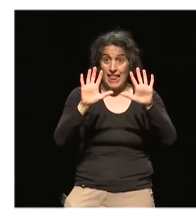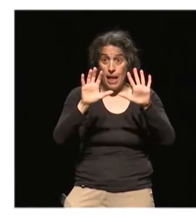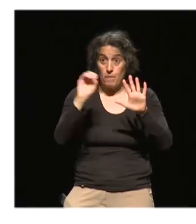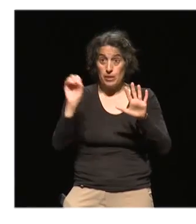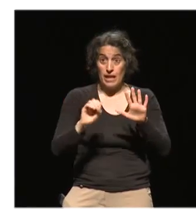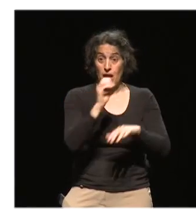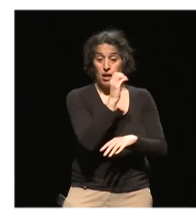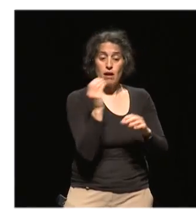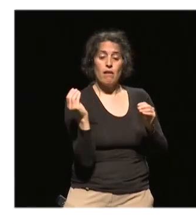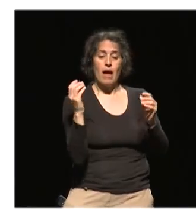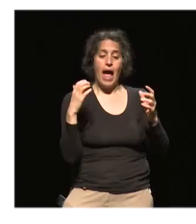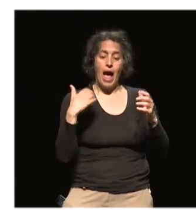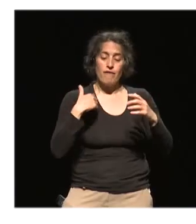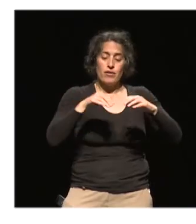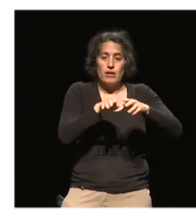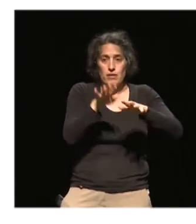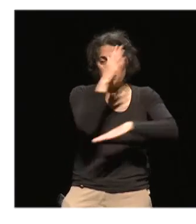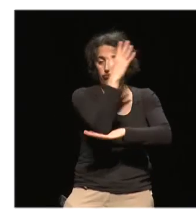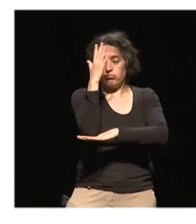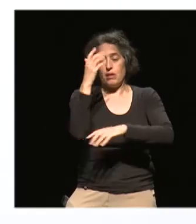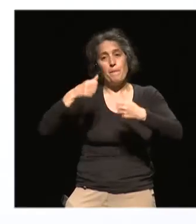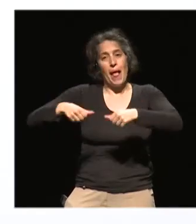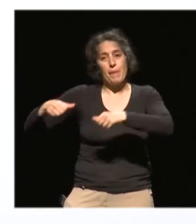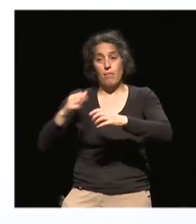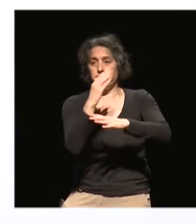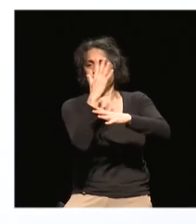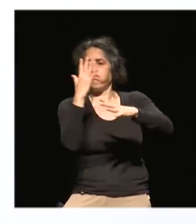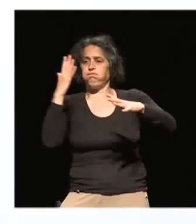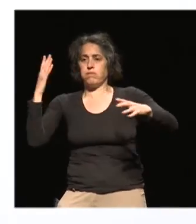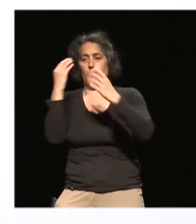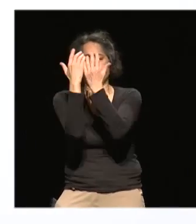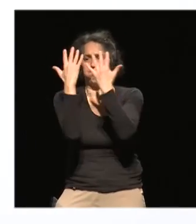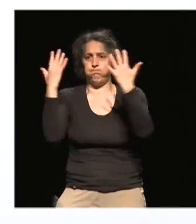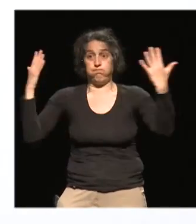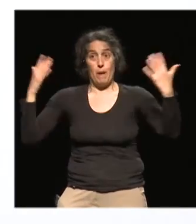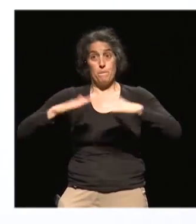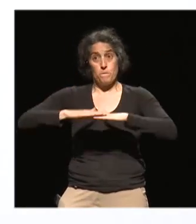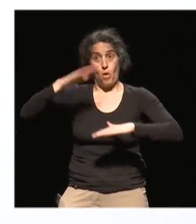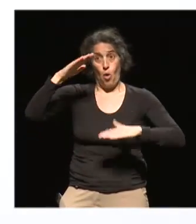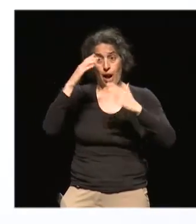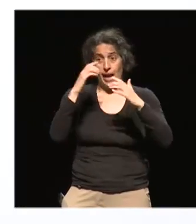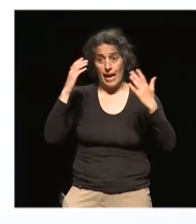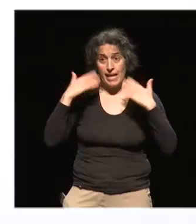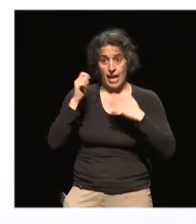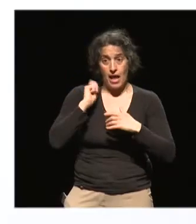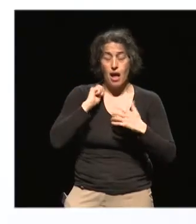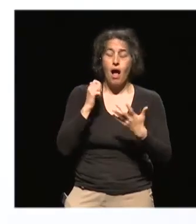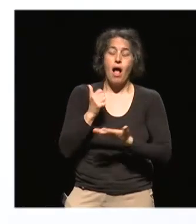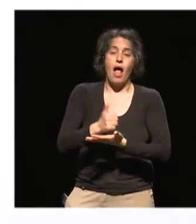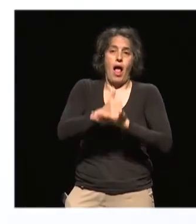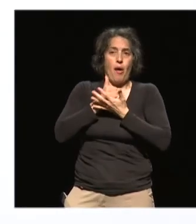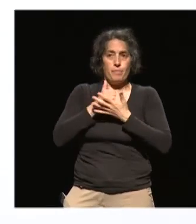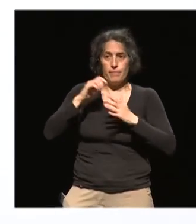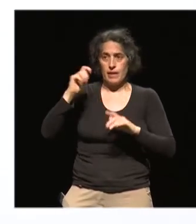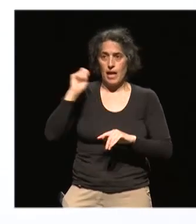and semi-arid. And to us, that's a big contribution. So, because again, in terms of abatement